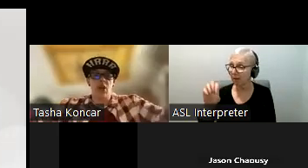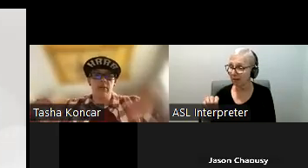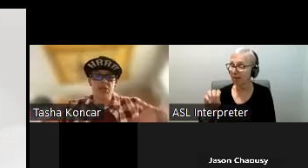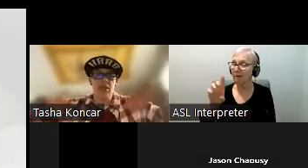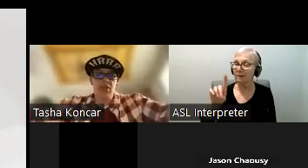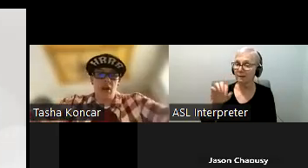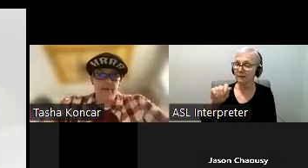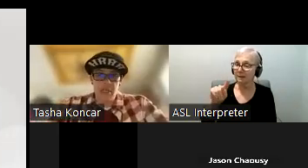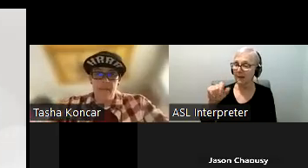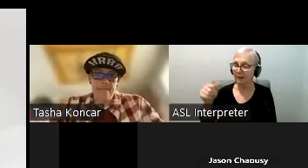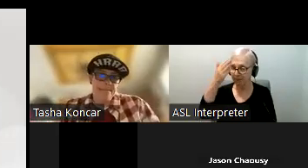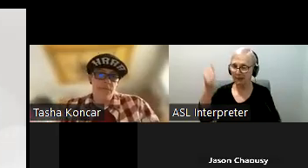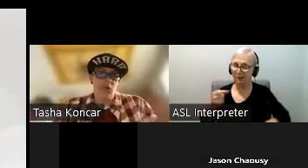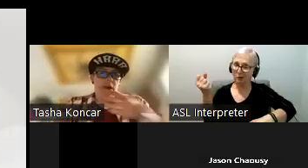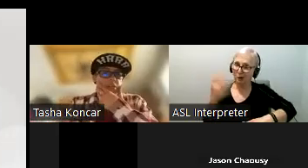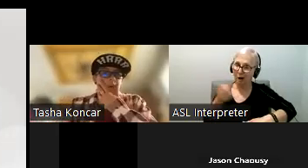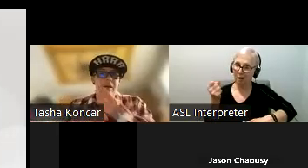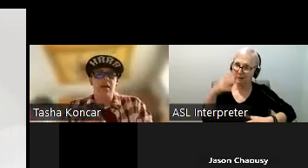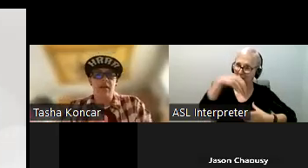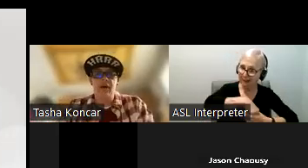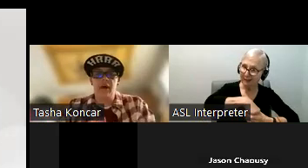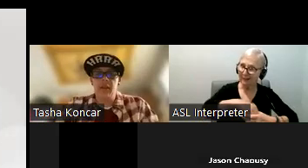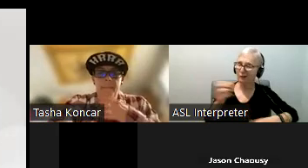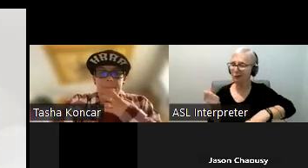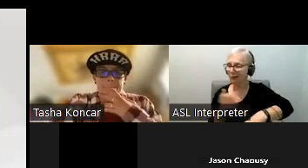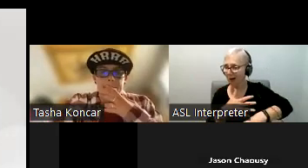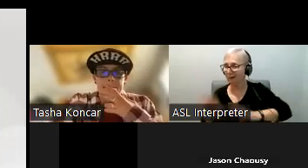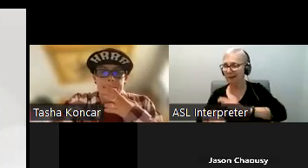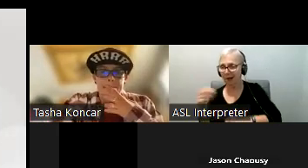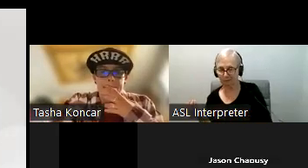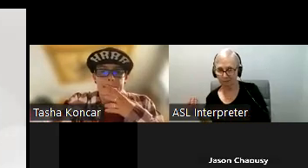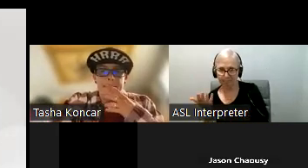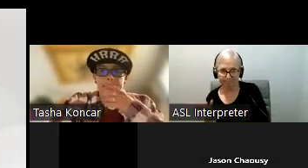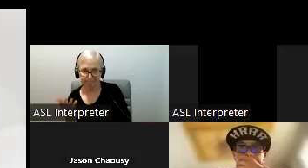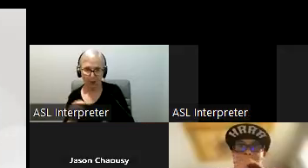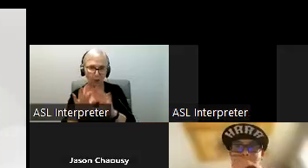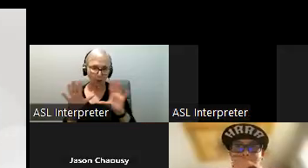because garbage in is garbage out. So I just want to clarify on that.